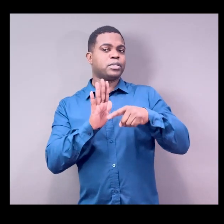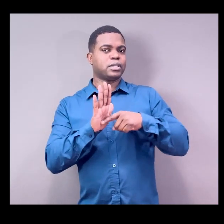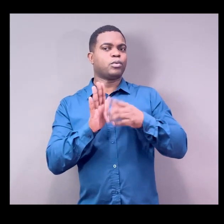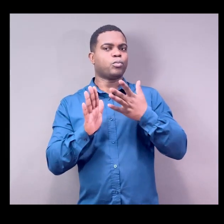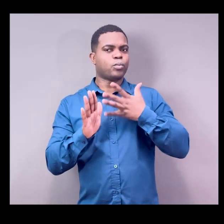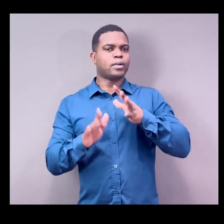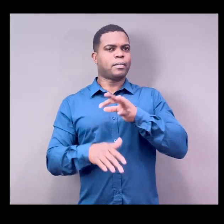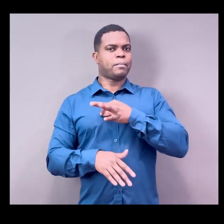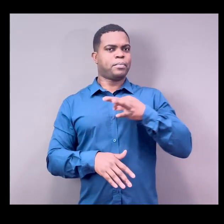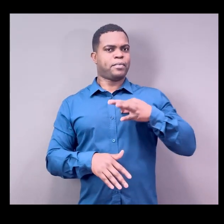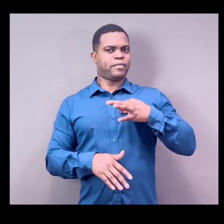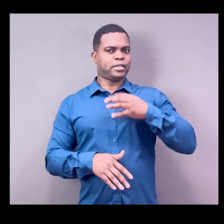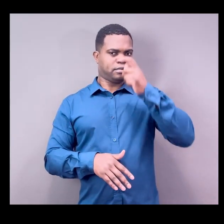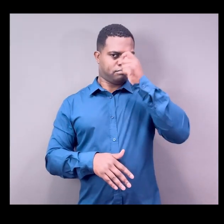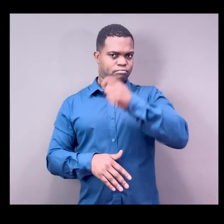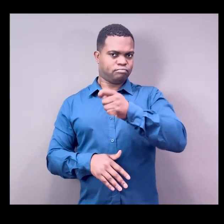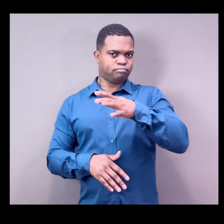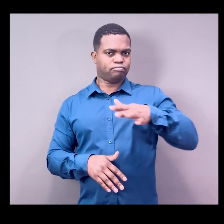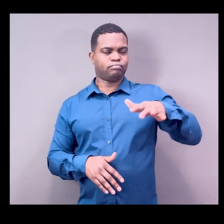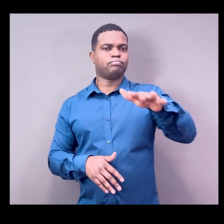policy.